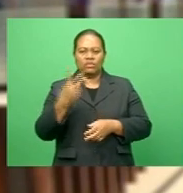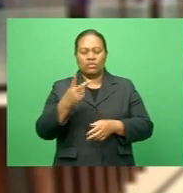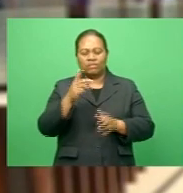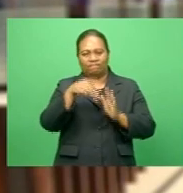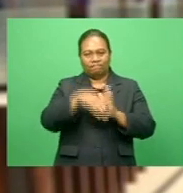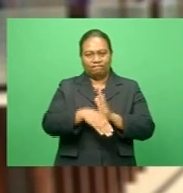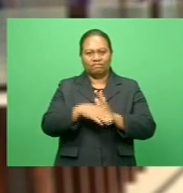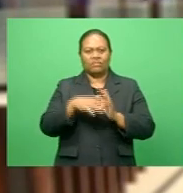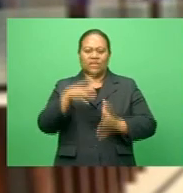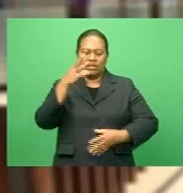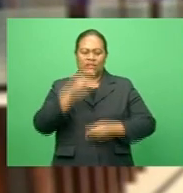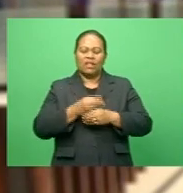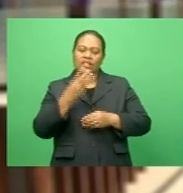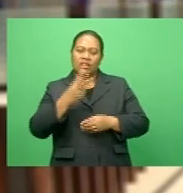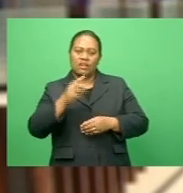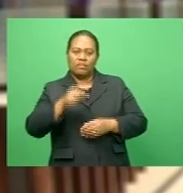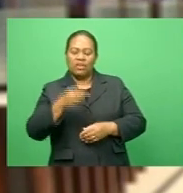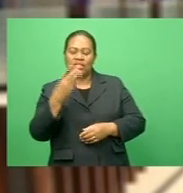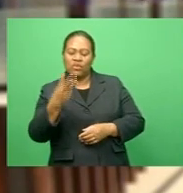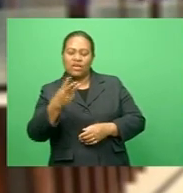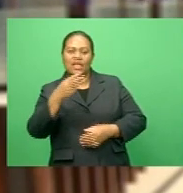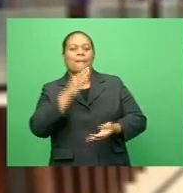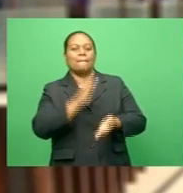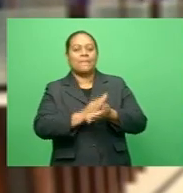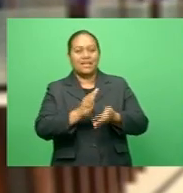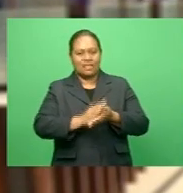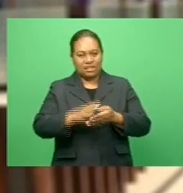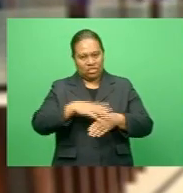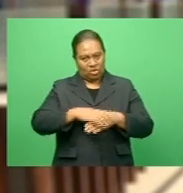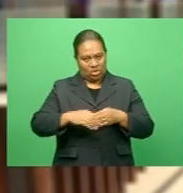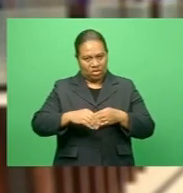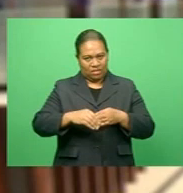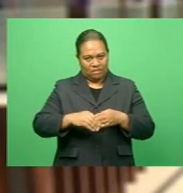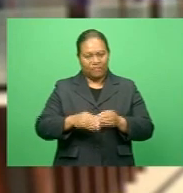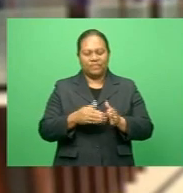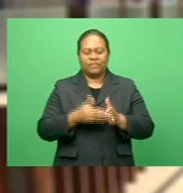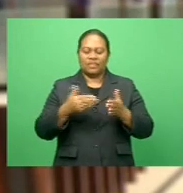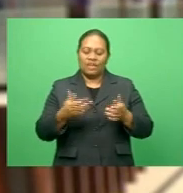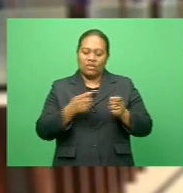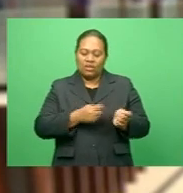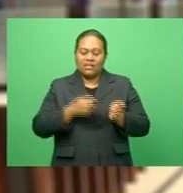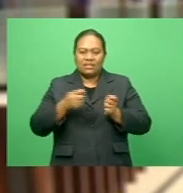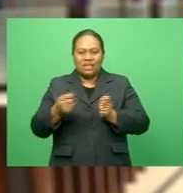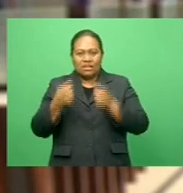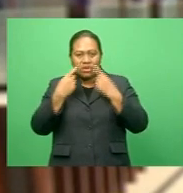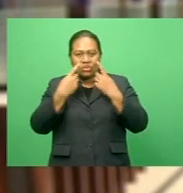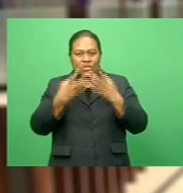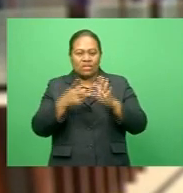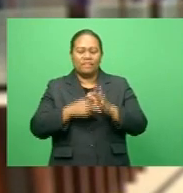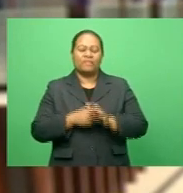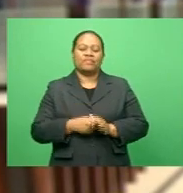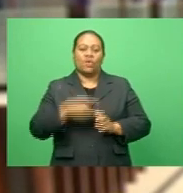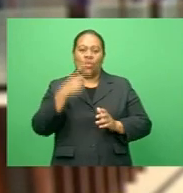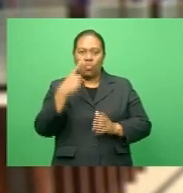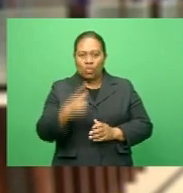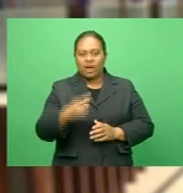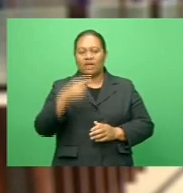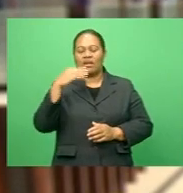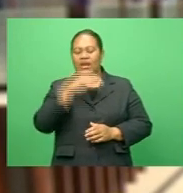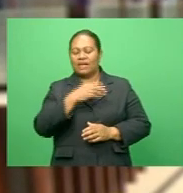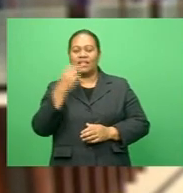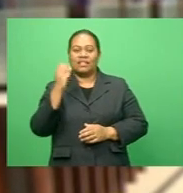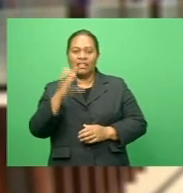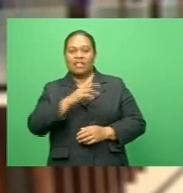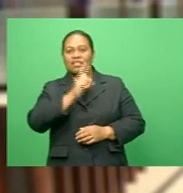and concluded at $3.3 billion. 30 stock transactions with an approximate volume of 110,000